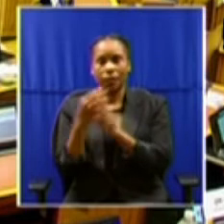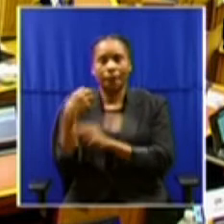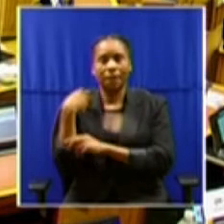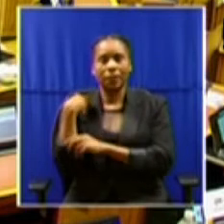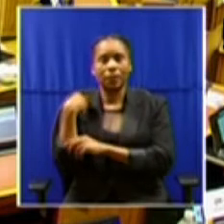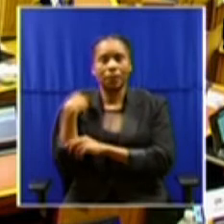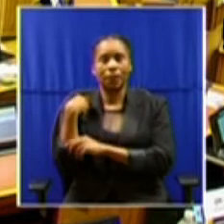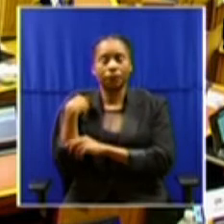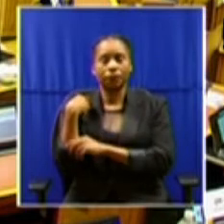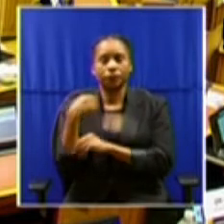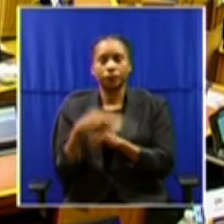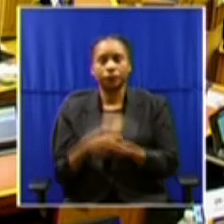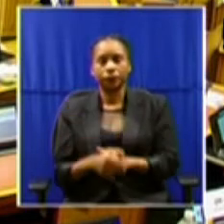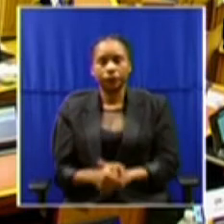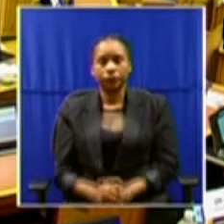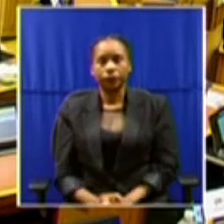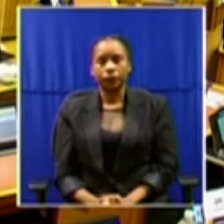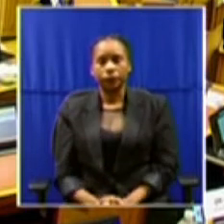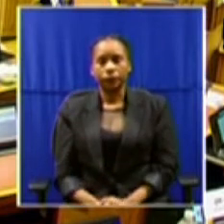Minister.